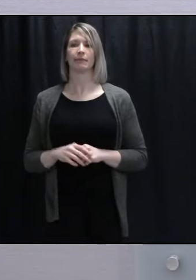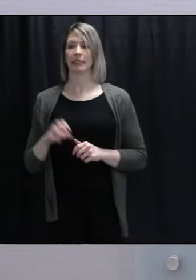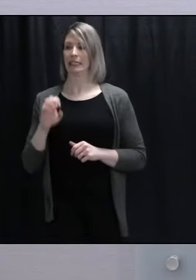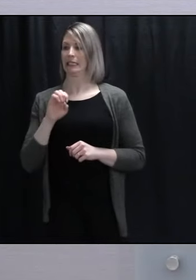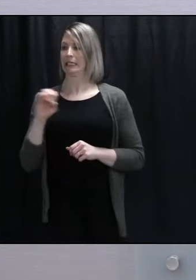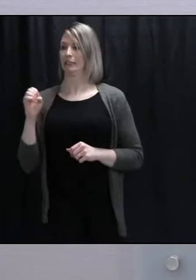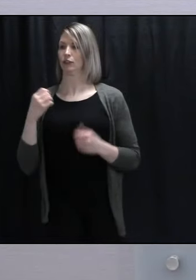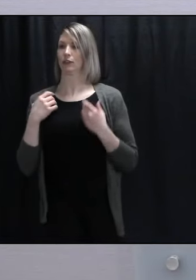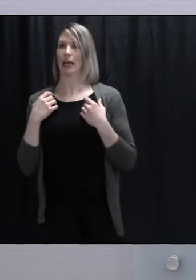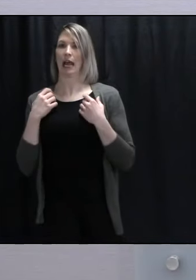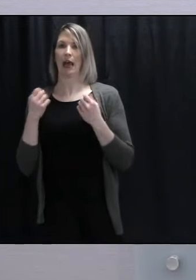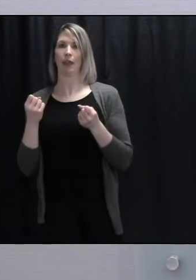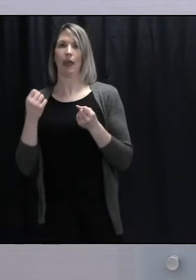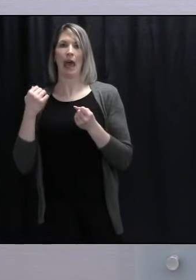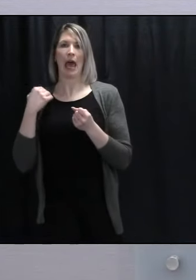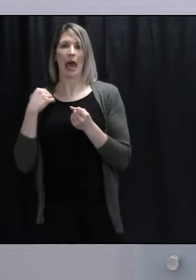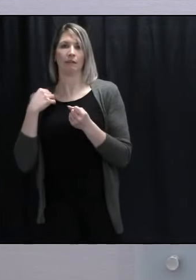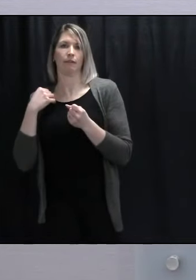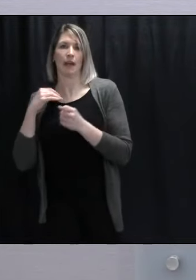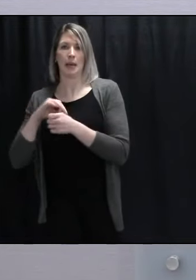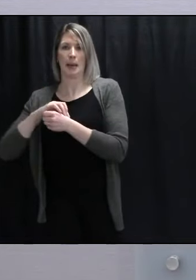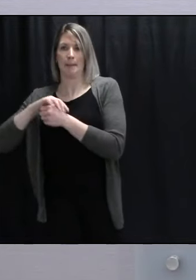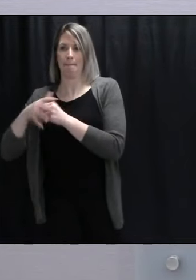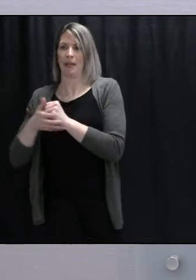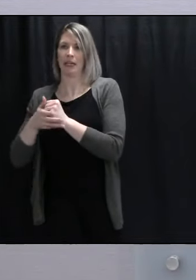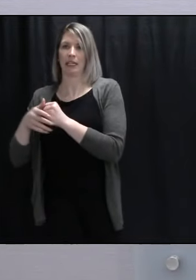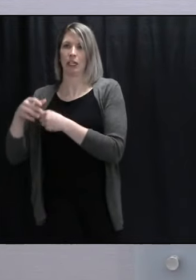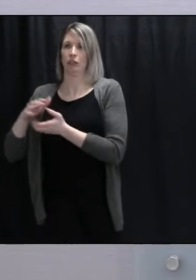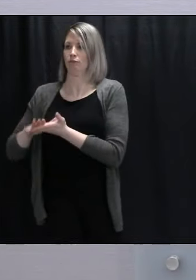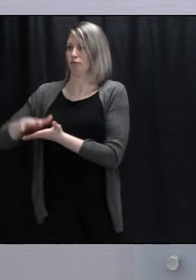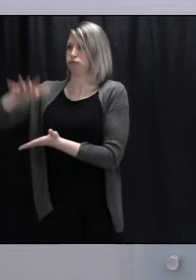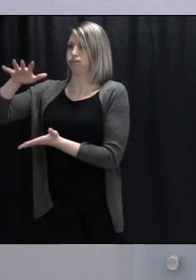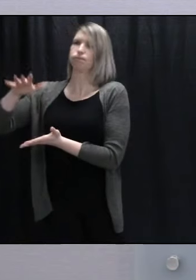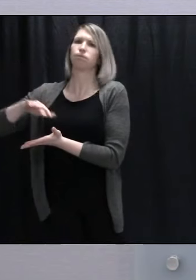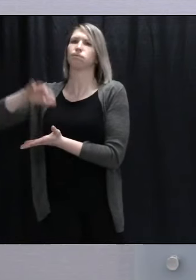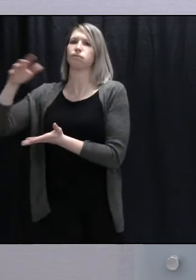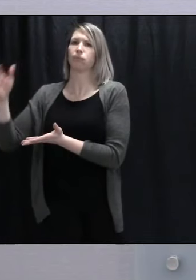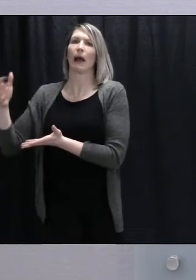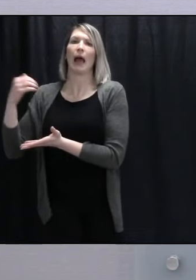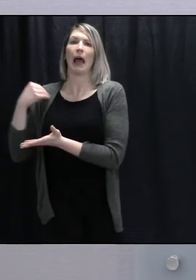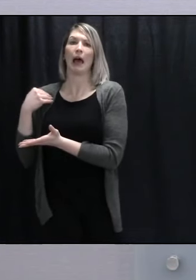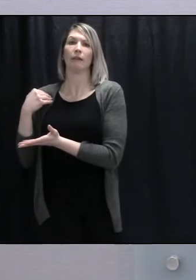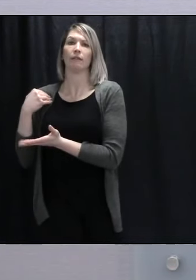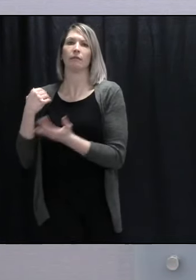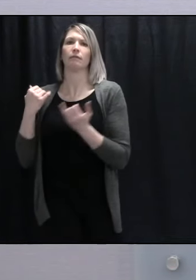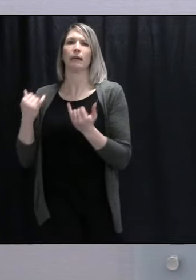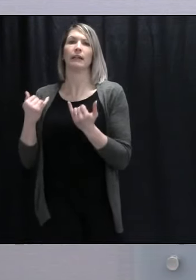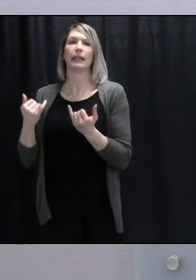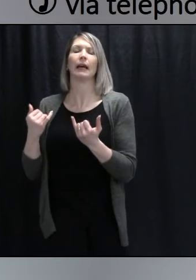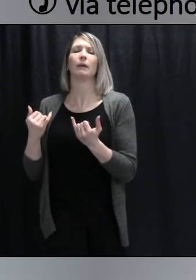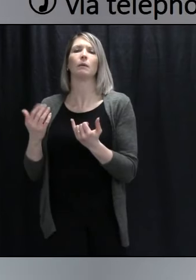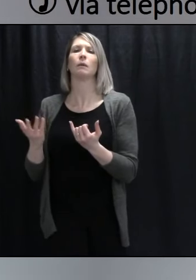pandemic warehouse. What has happened to those supplies? Are they currently in use? We had